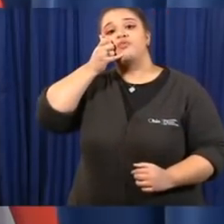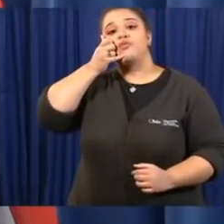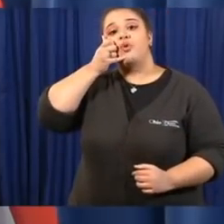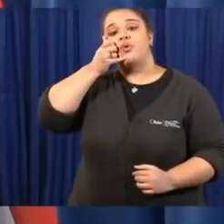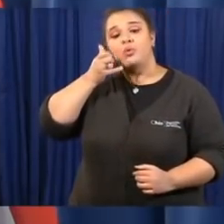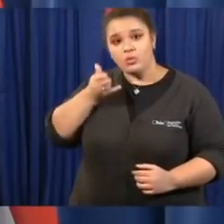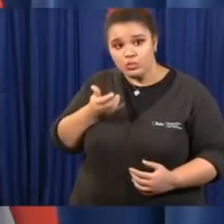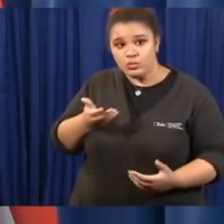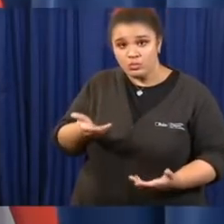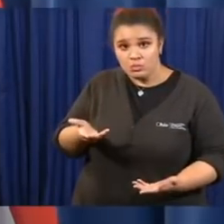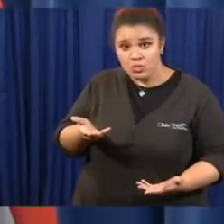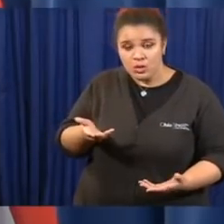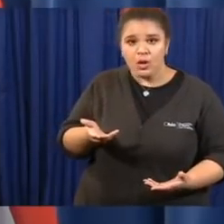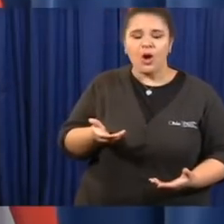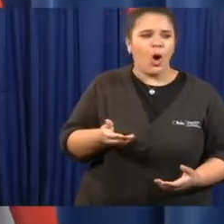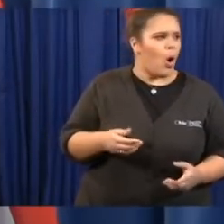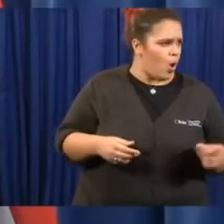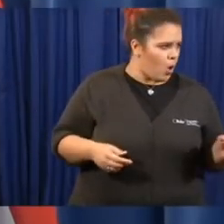or is that?